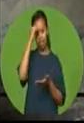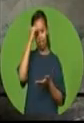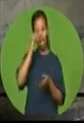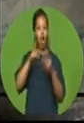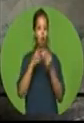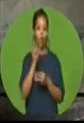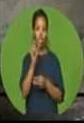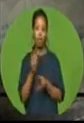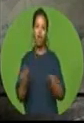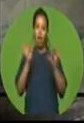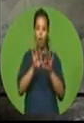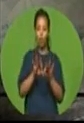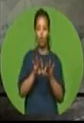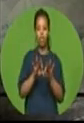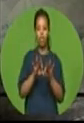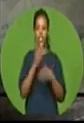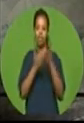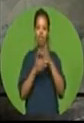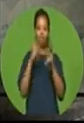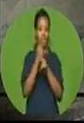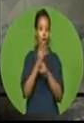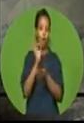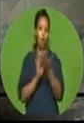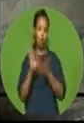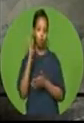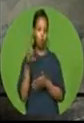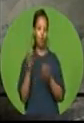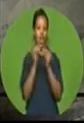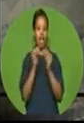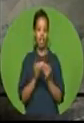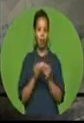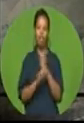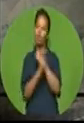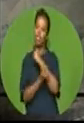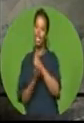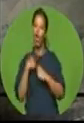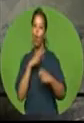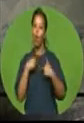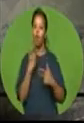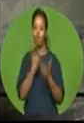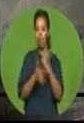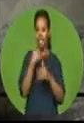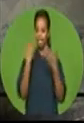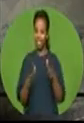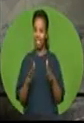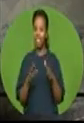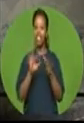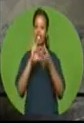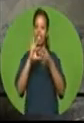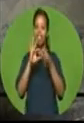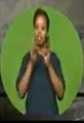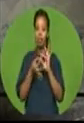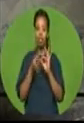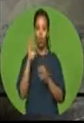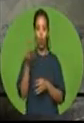about some important standard forms of an account. Basically, we have discussed the meaning